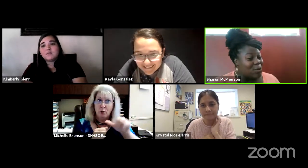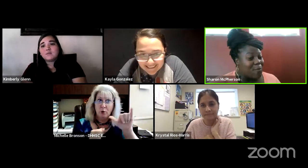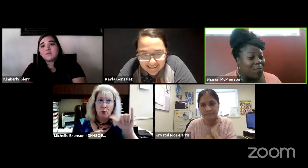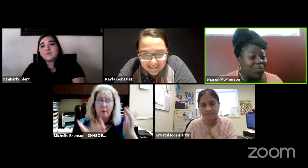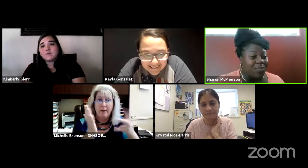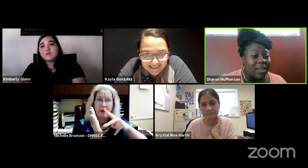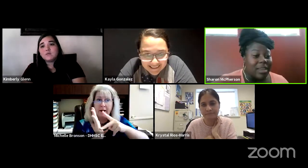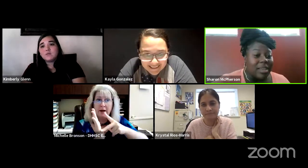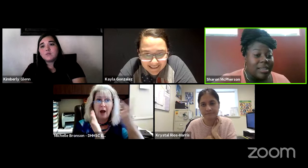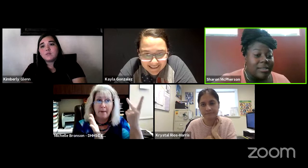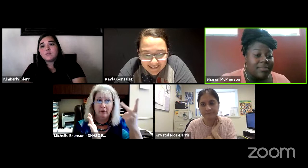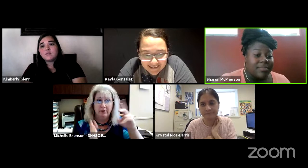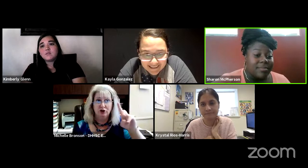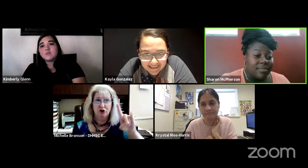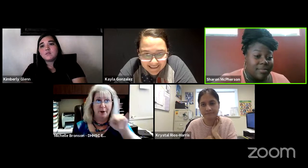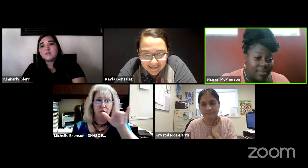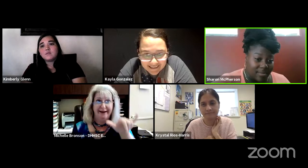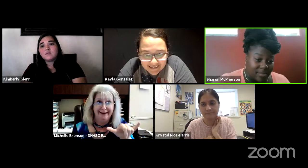That's true.